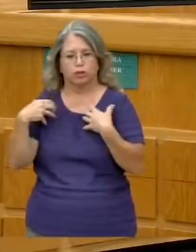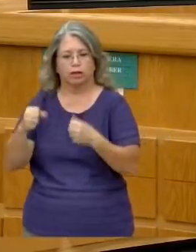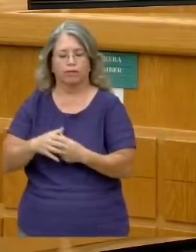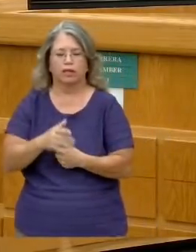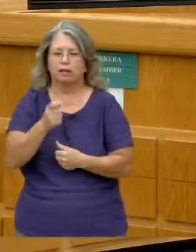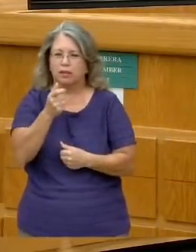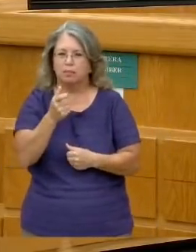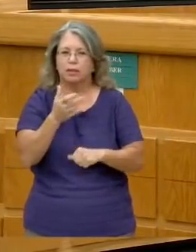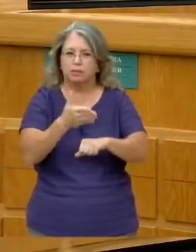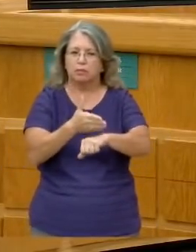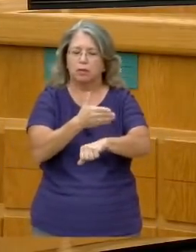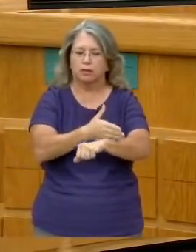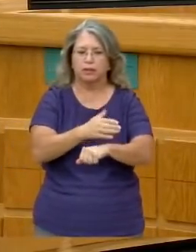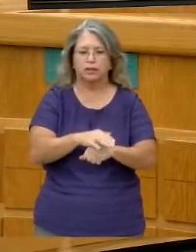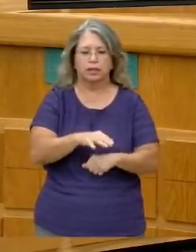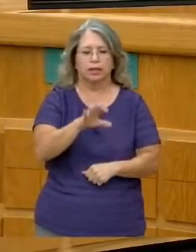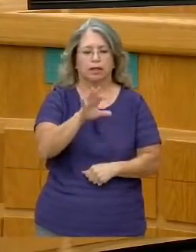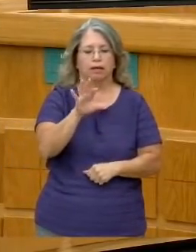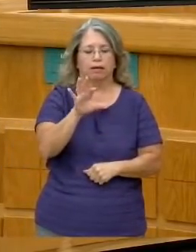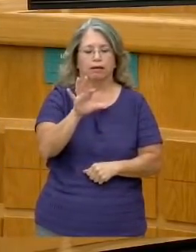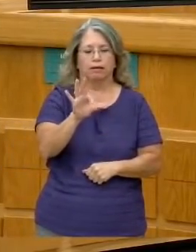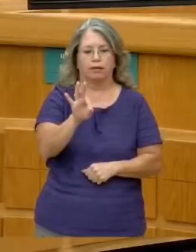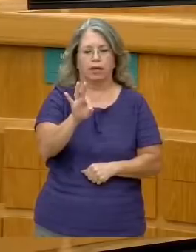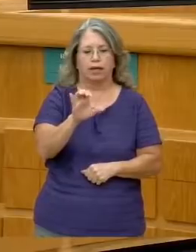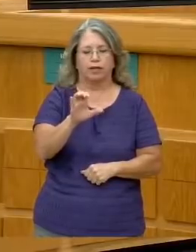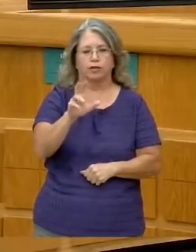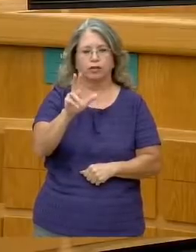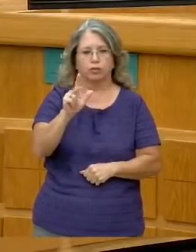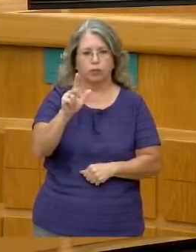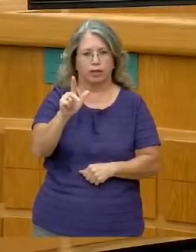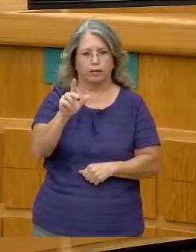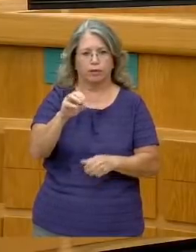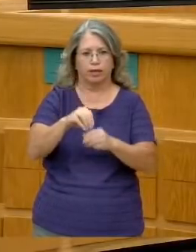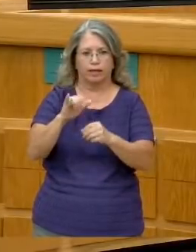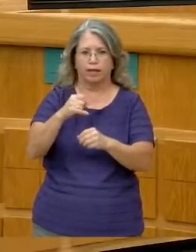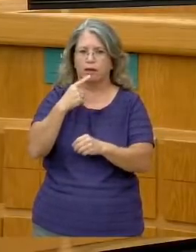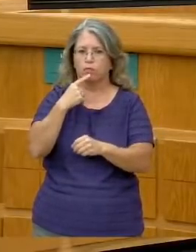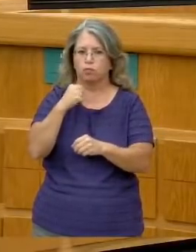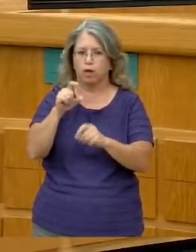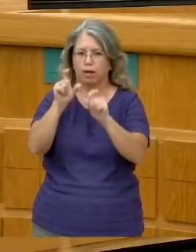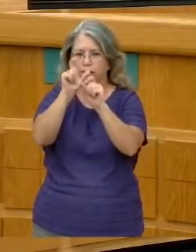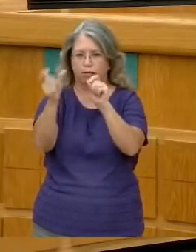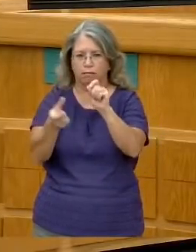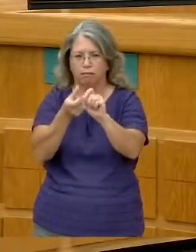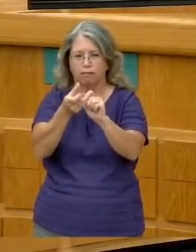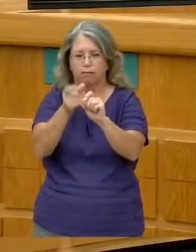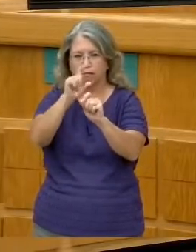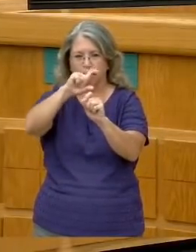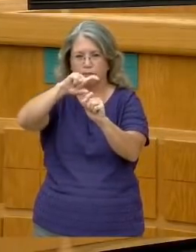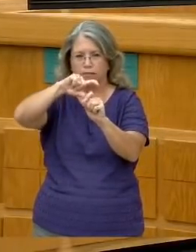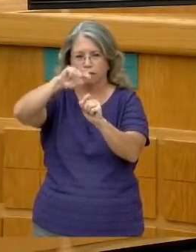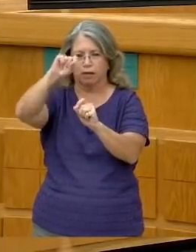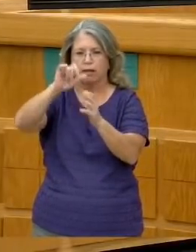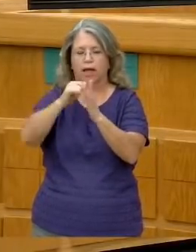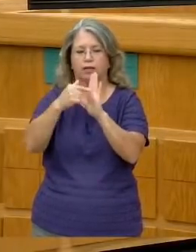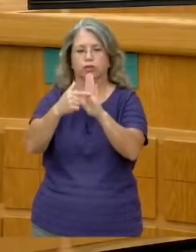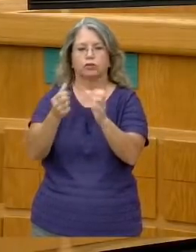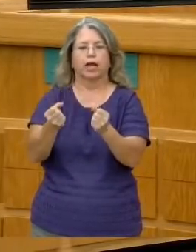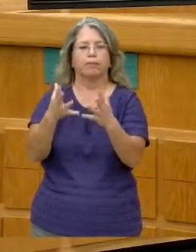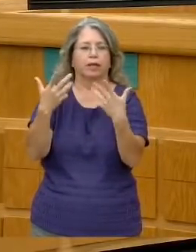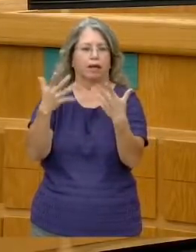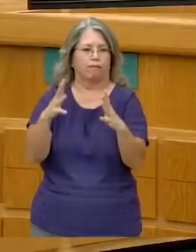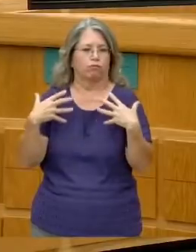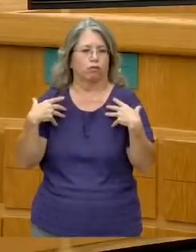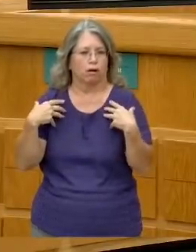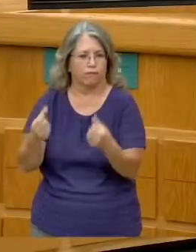cases. The 923 in the red orange slice, that shows the number of persons who have recovered from